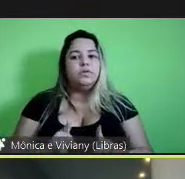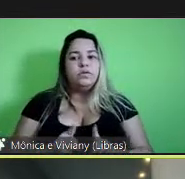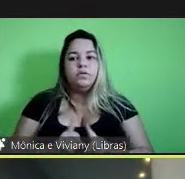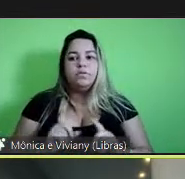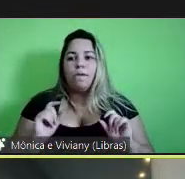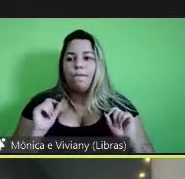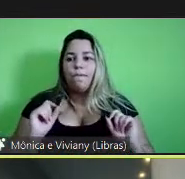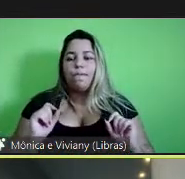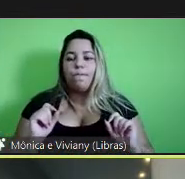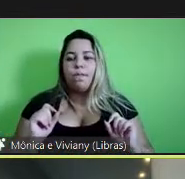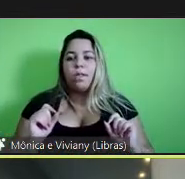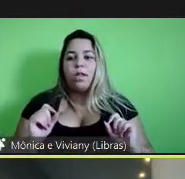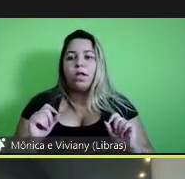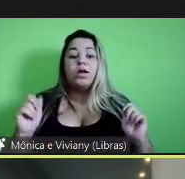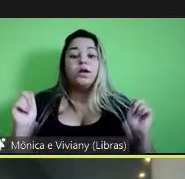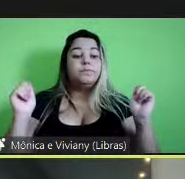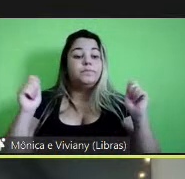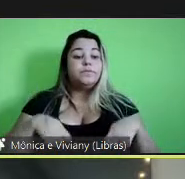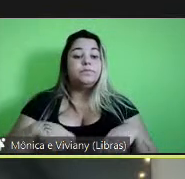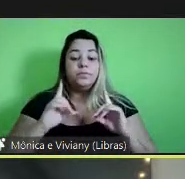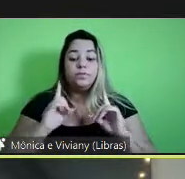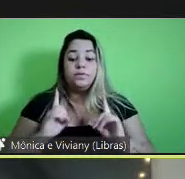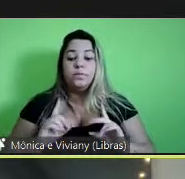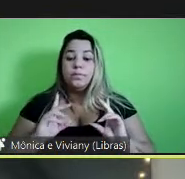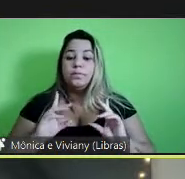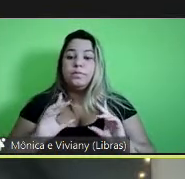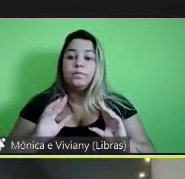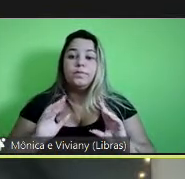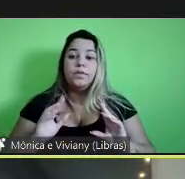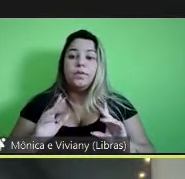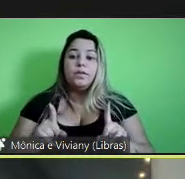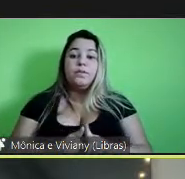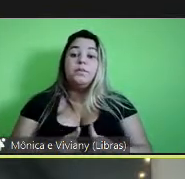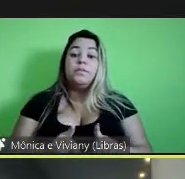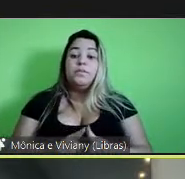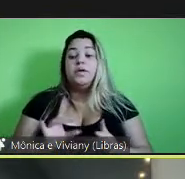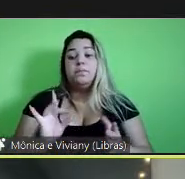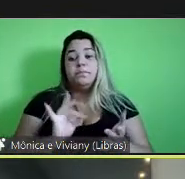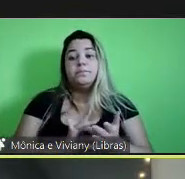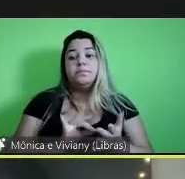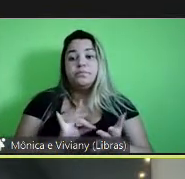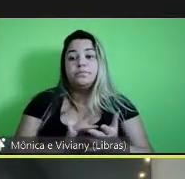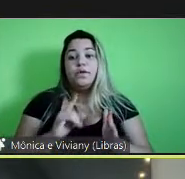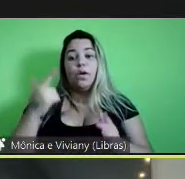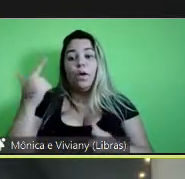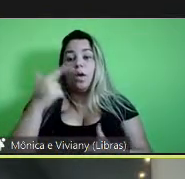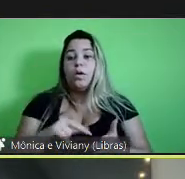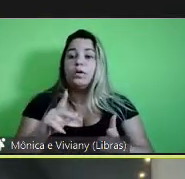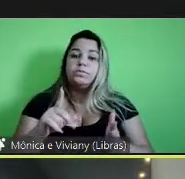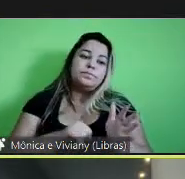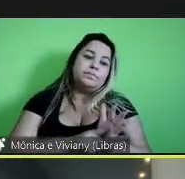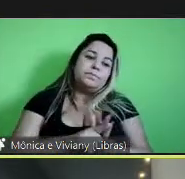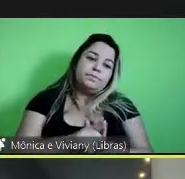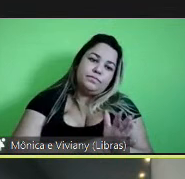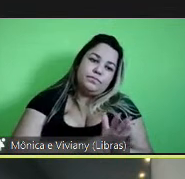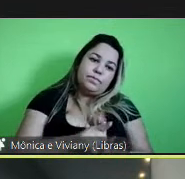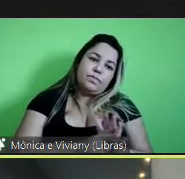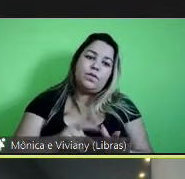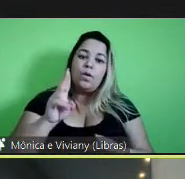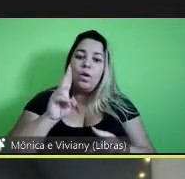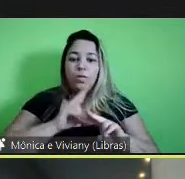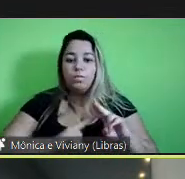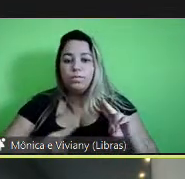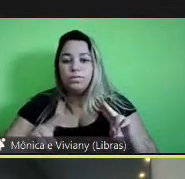of nutritional food for people with special necessities of feeding. We have other researches